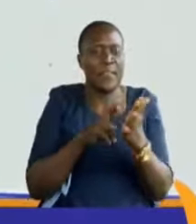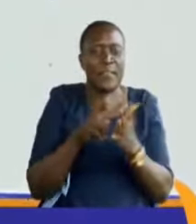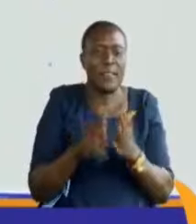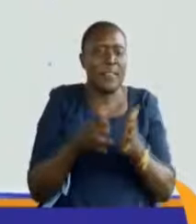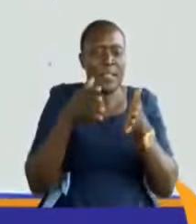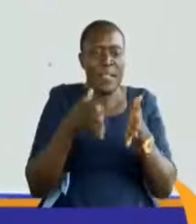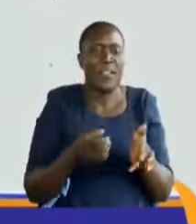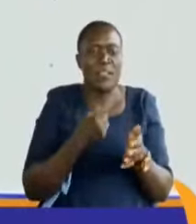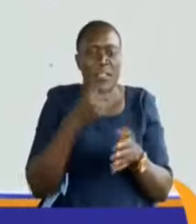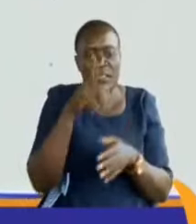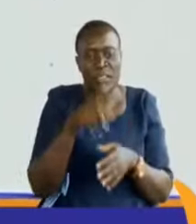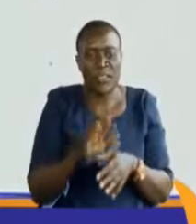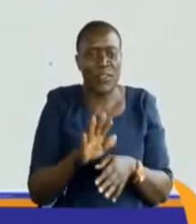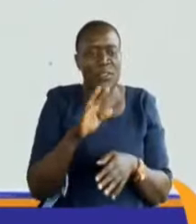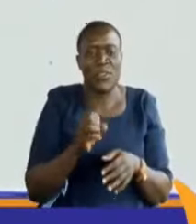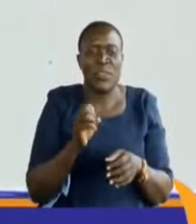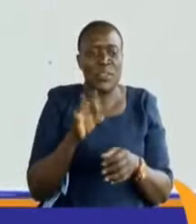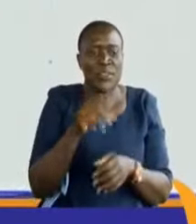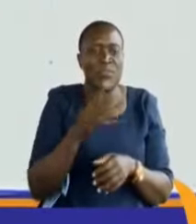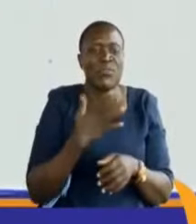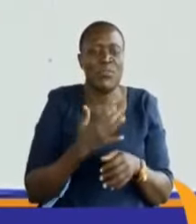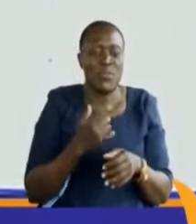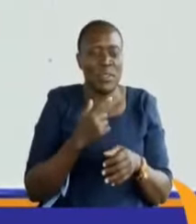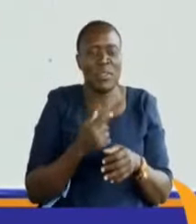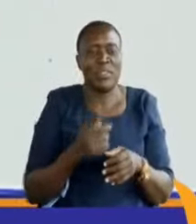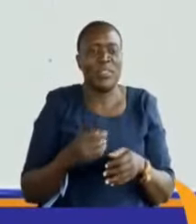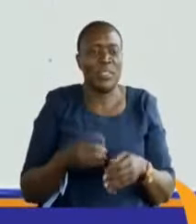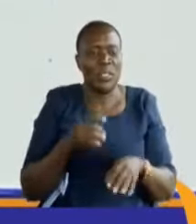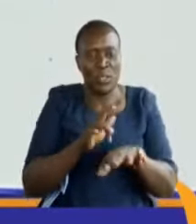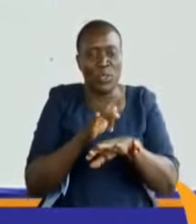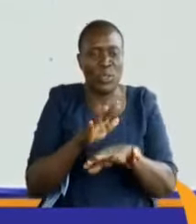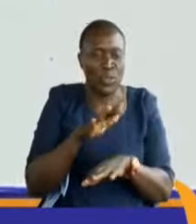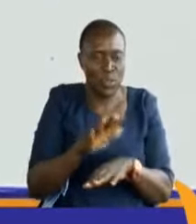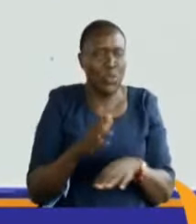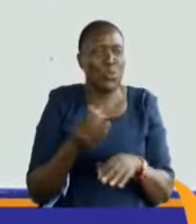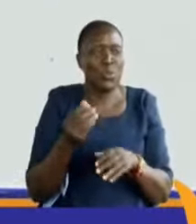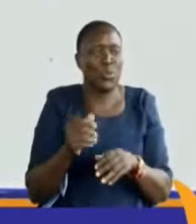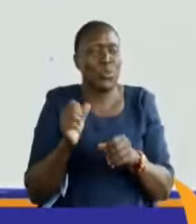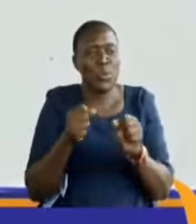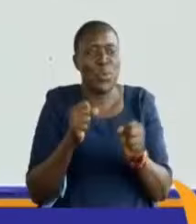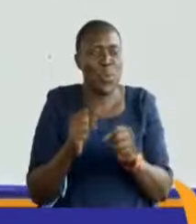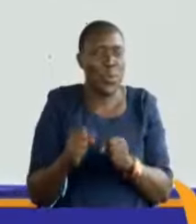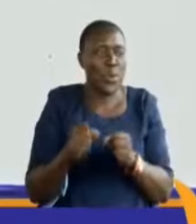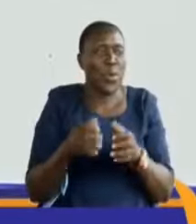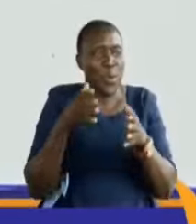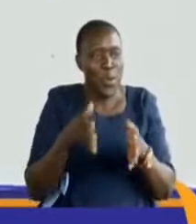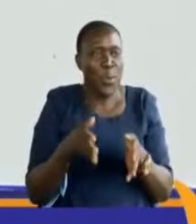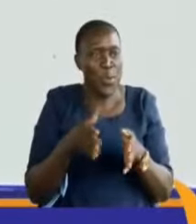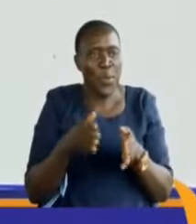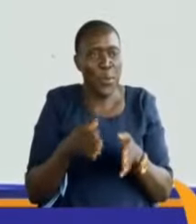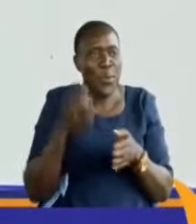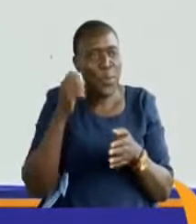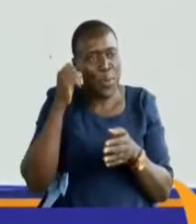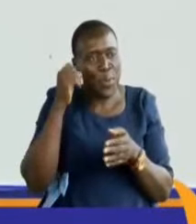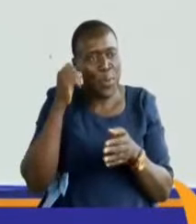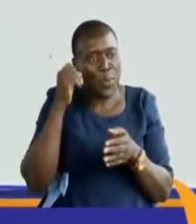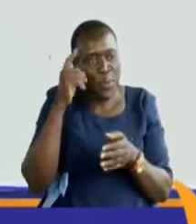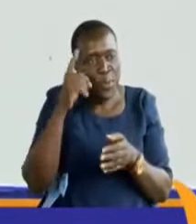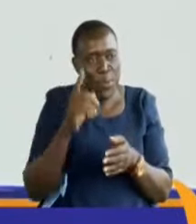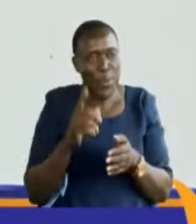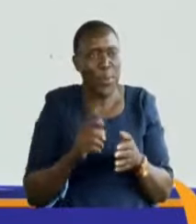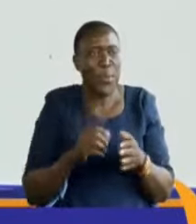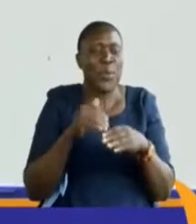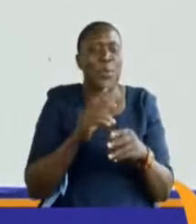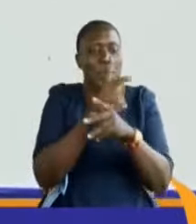if you want to put your money in Homa Bay, we, the political class, will be at the forefront of making sure that your investments are